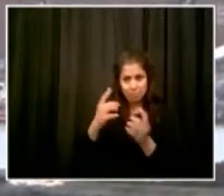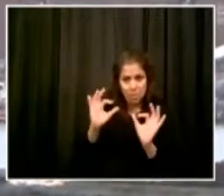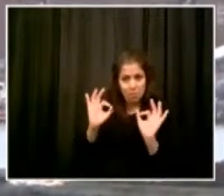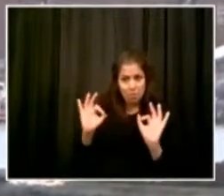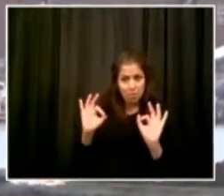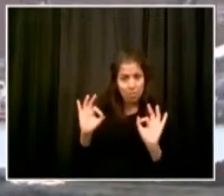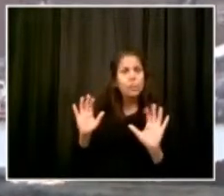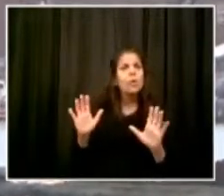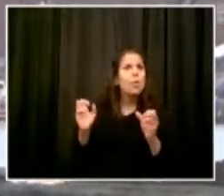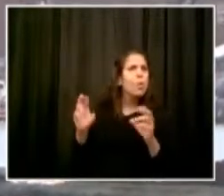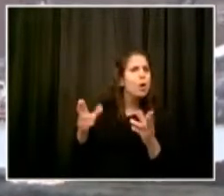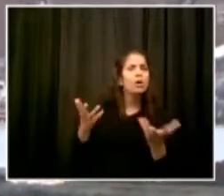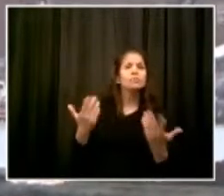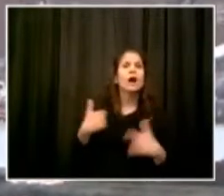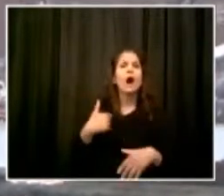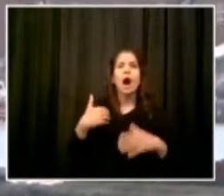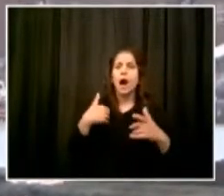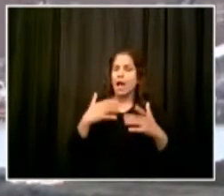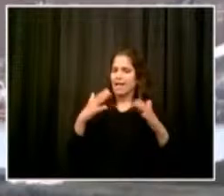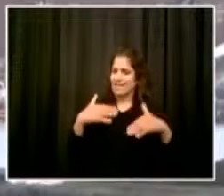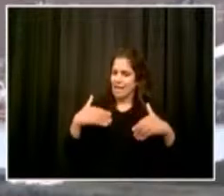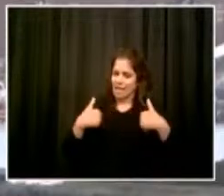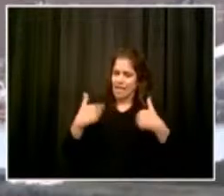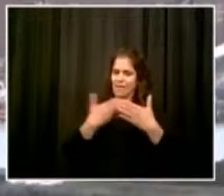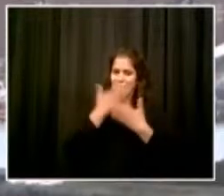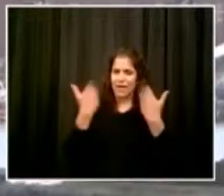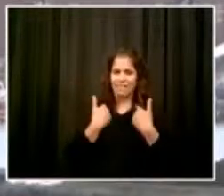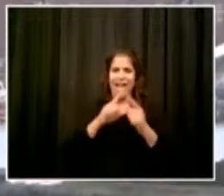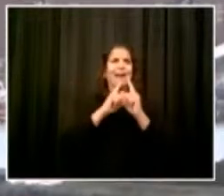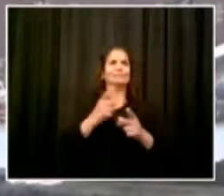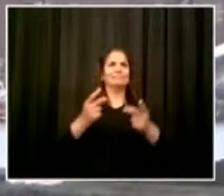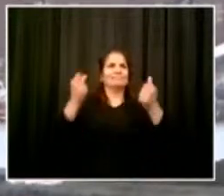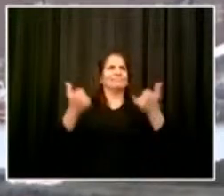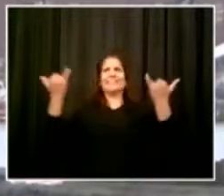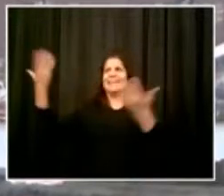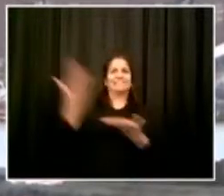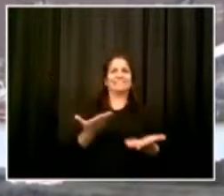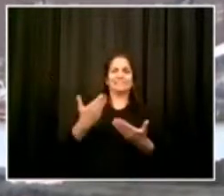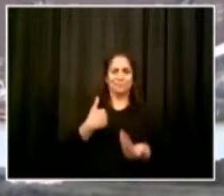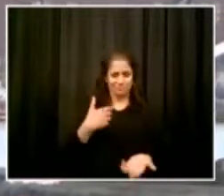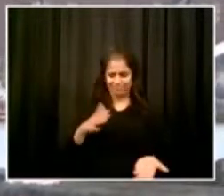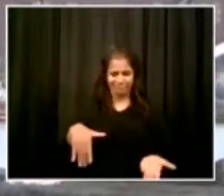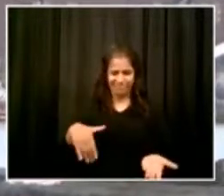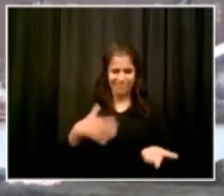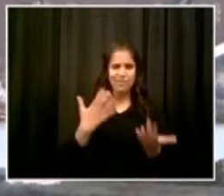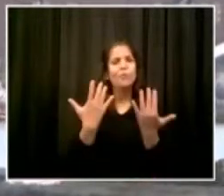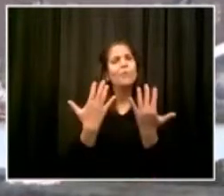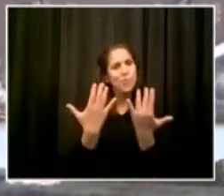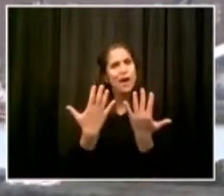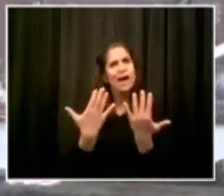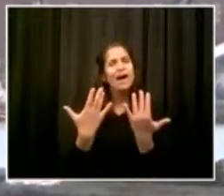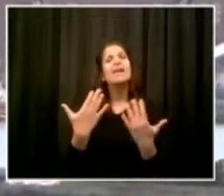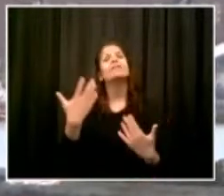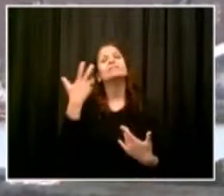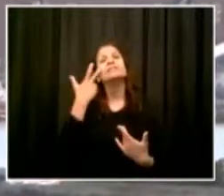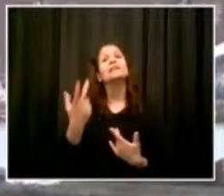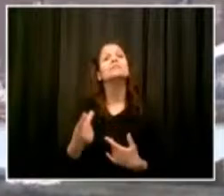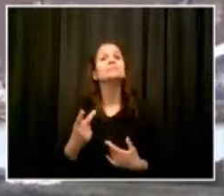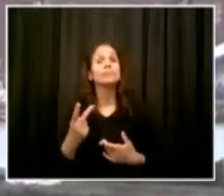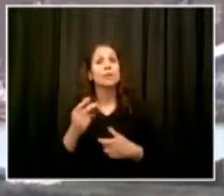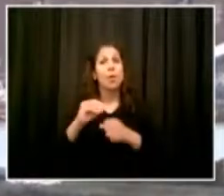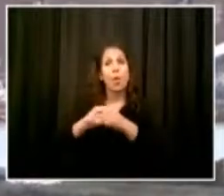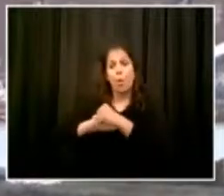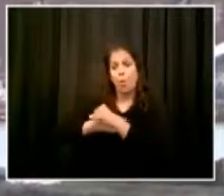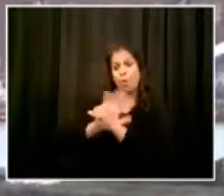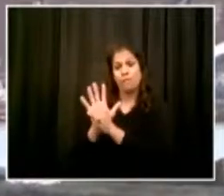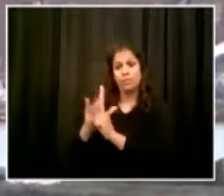changed because, thank God, more and more people are healthy, fewer and fewer lives are being lost. But we want to get things normal